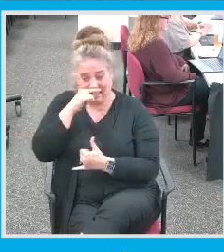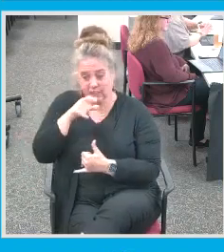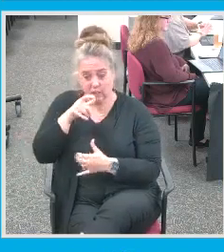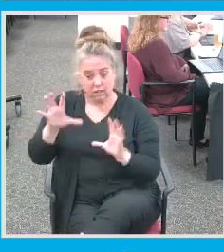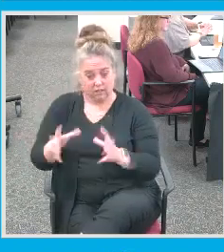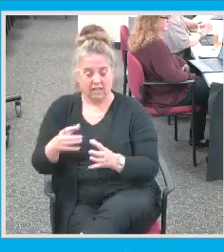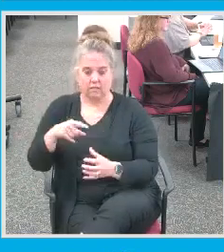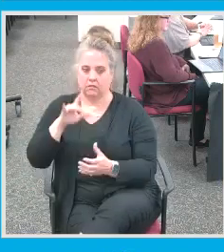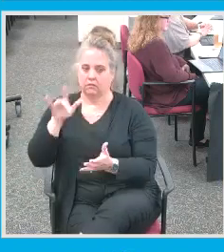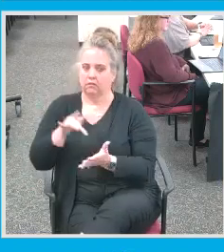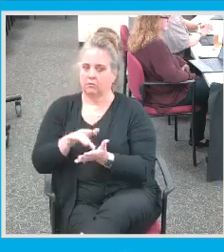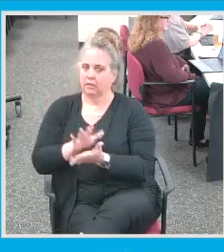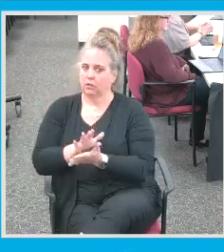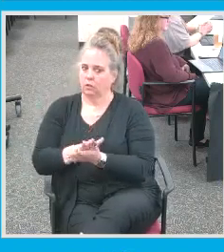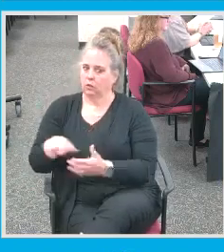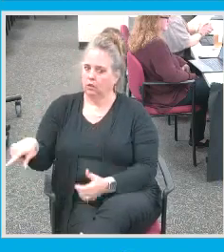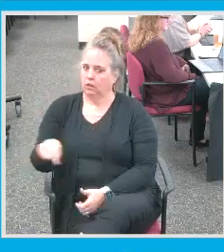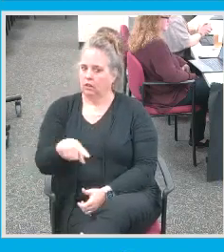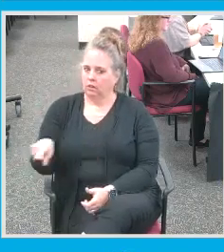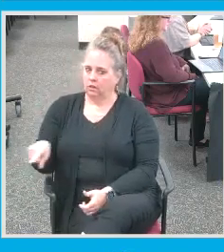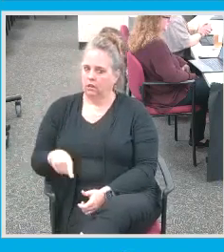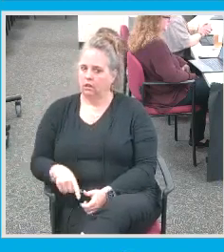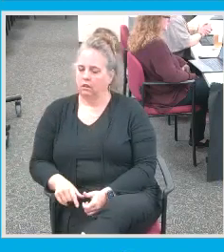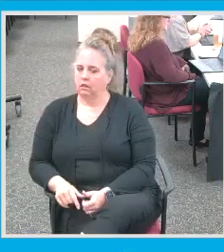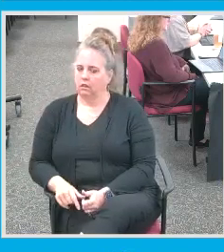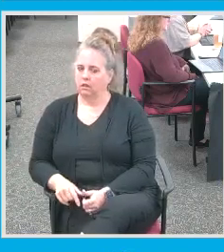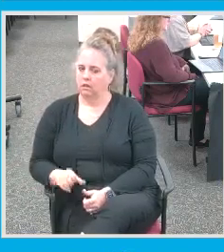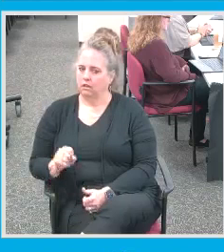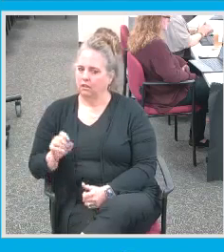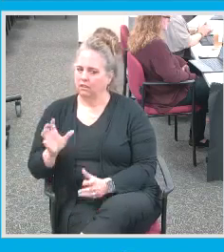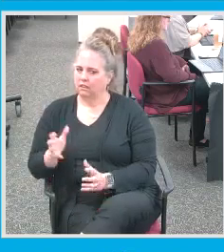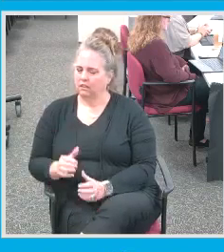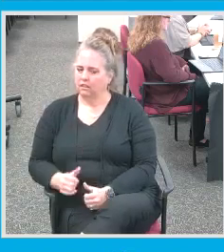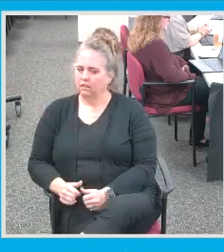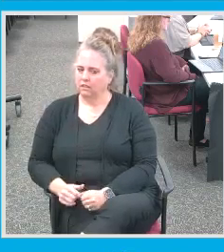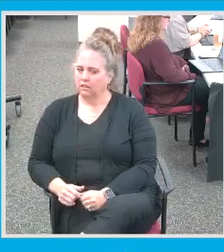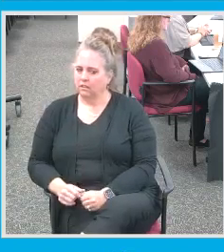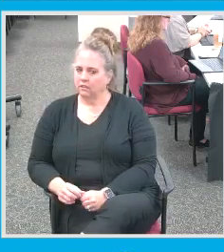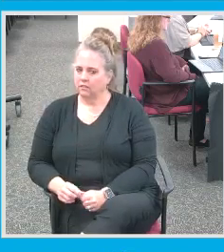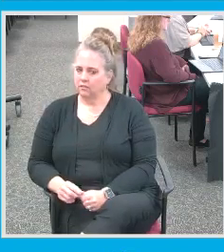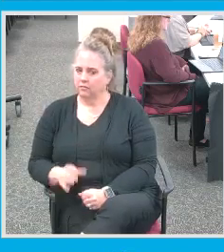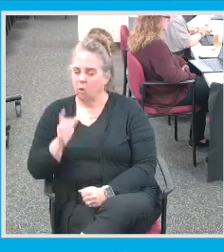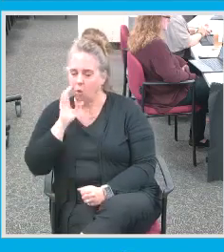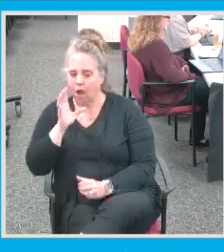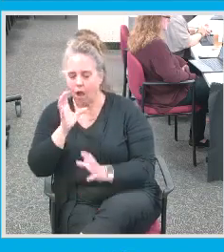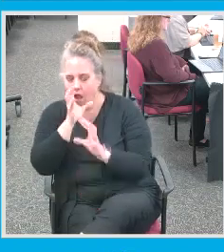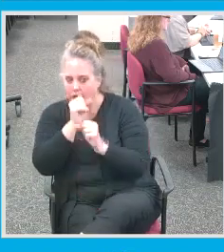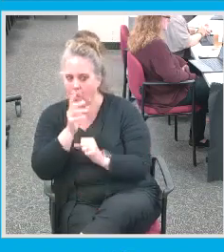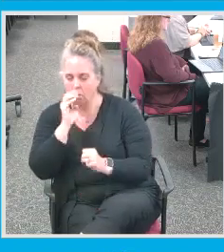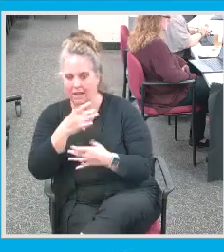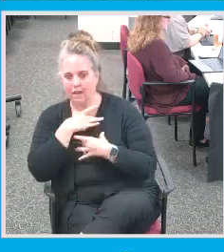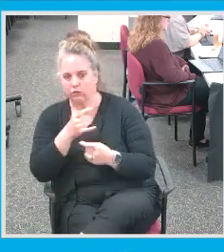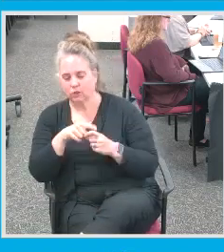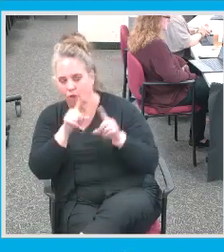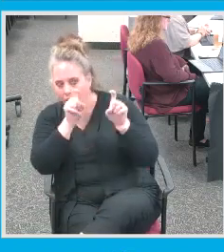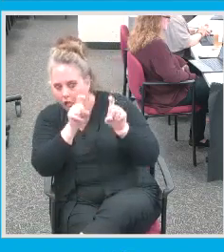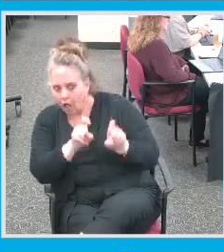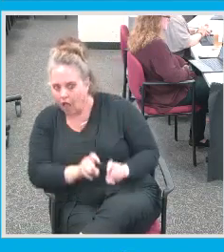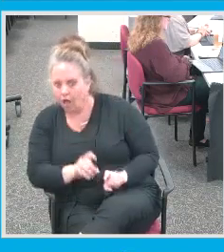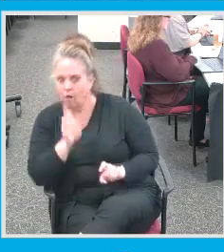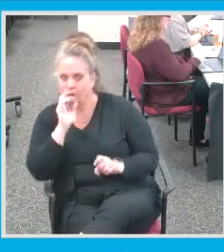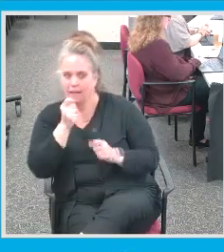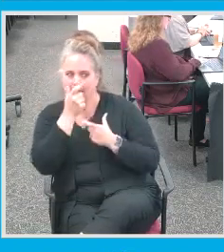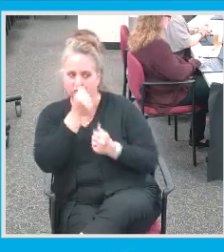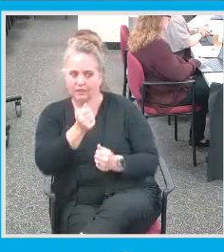and it's Sure. it's a bit of a drive. Okay, to I mean, get it'd be here. fascinating to just ask, without putting them on the spot. Yeah. I get it.